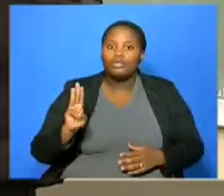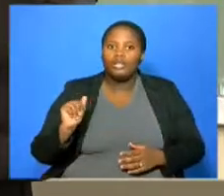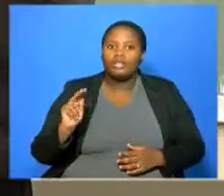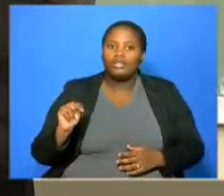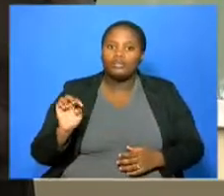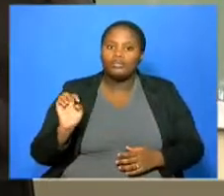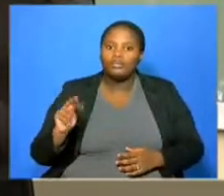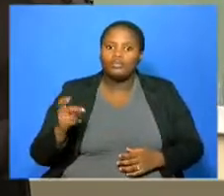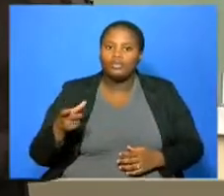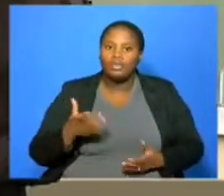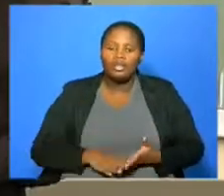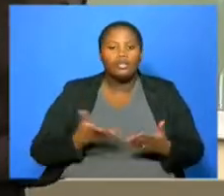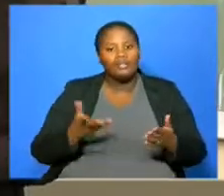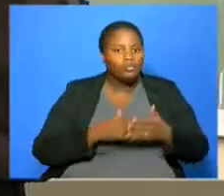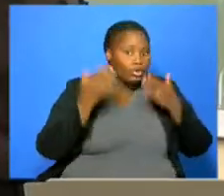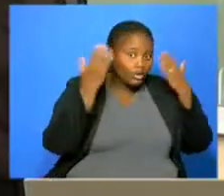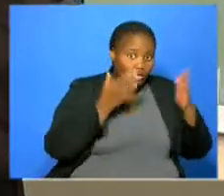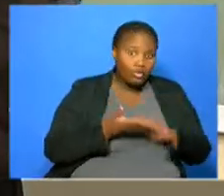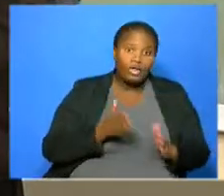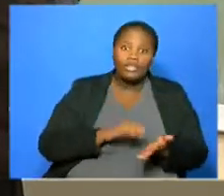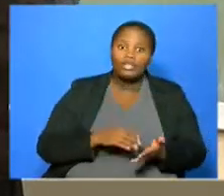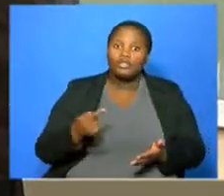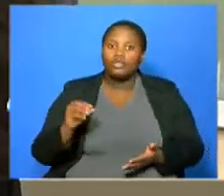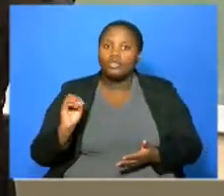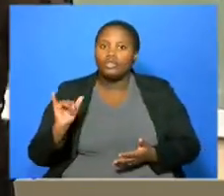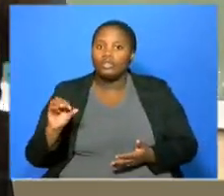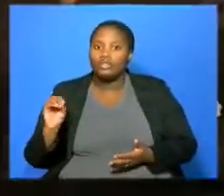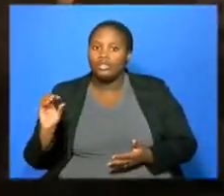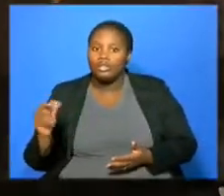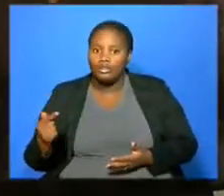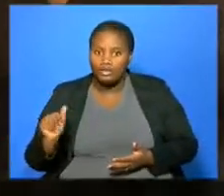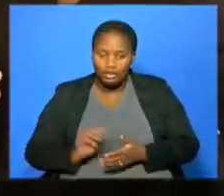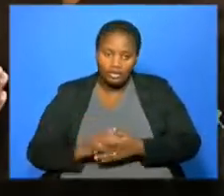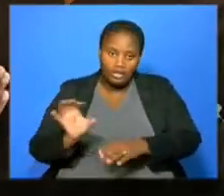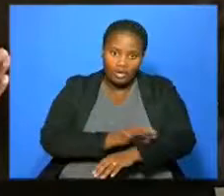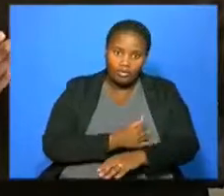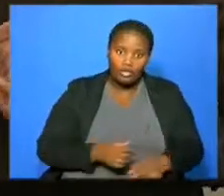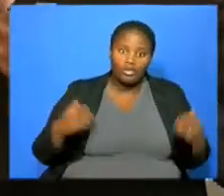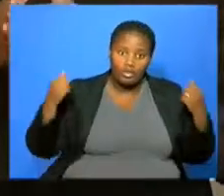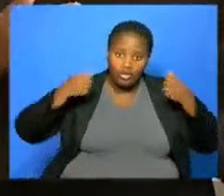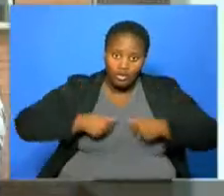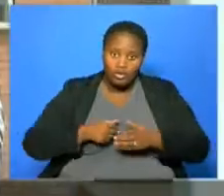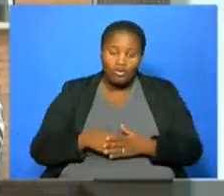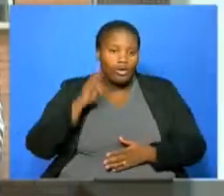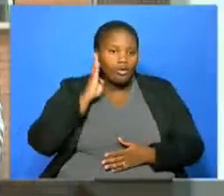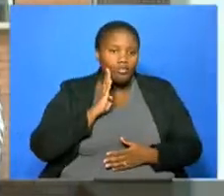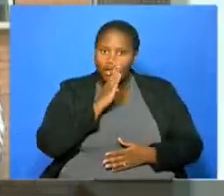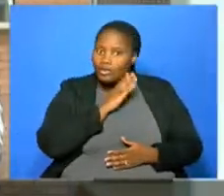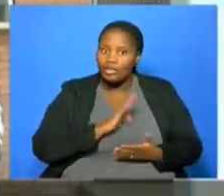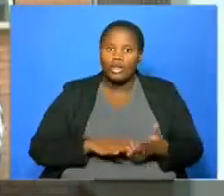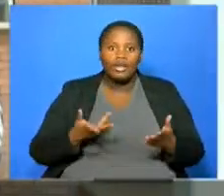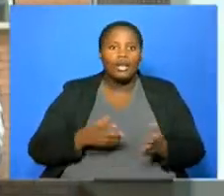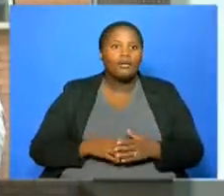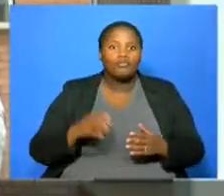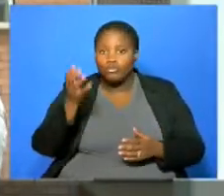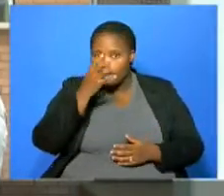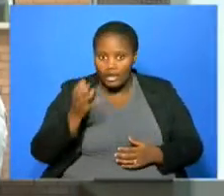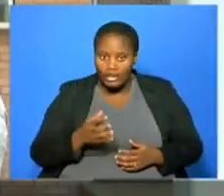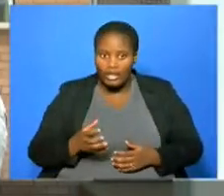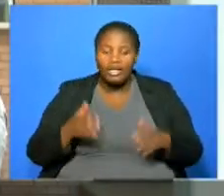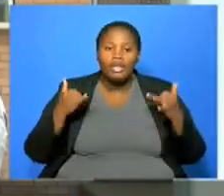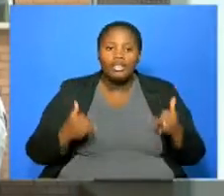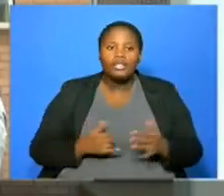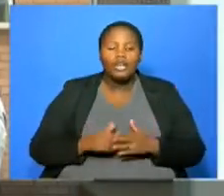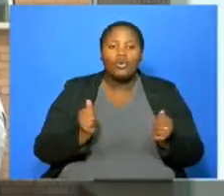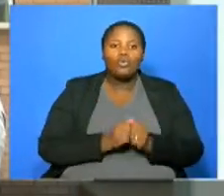School and Toyota Halfway Motors honor the day by wearing black colors. On behalf of my students, I'd like to